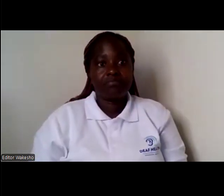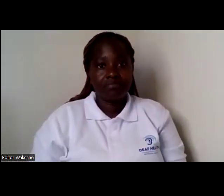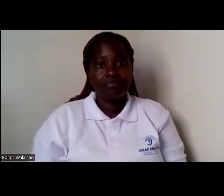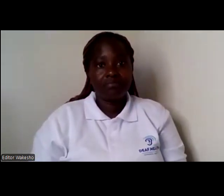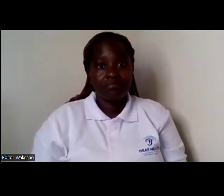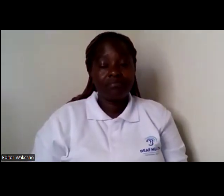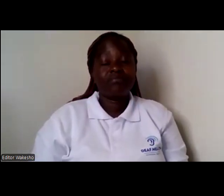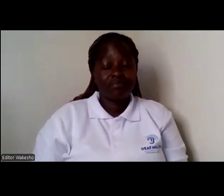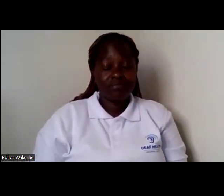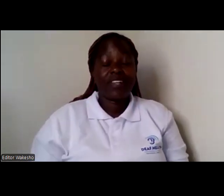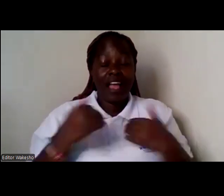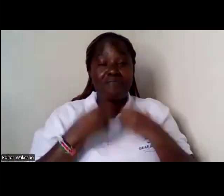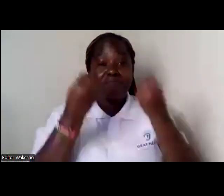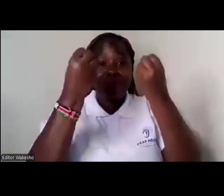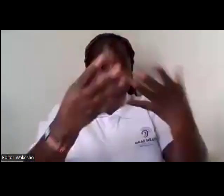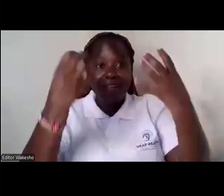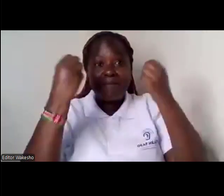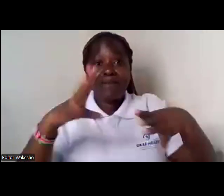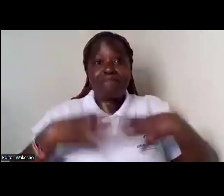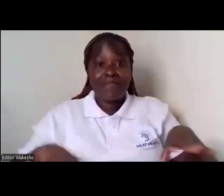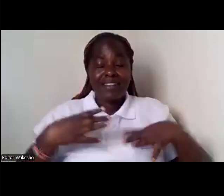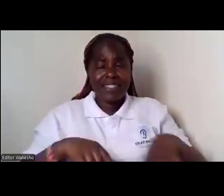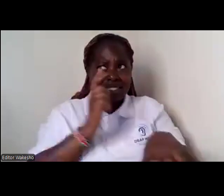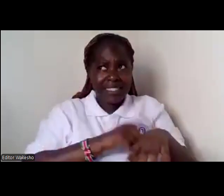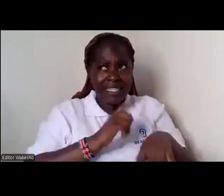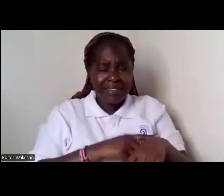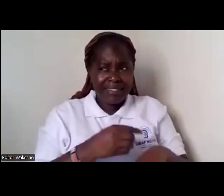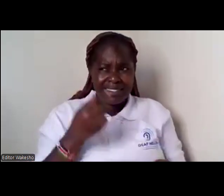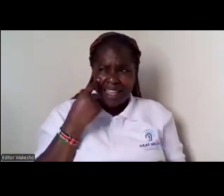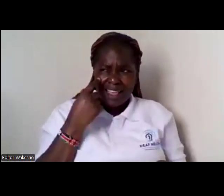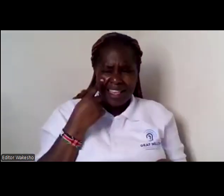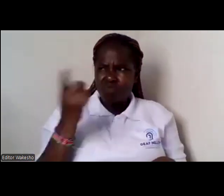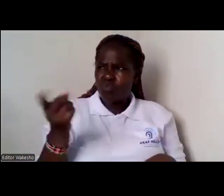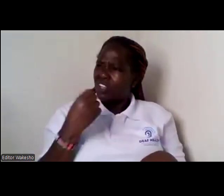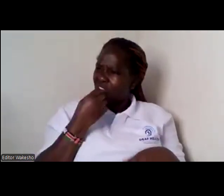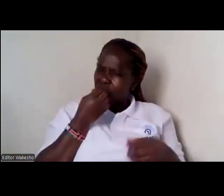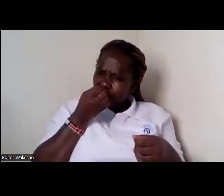So we have a lot of patients, when they find out, they are like, why was I not told?